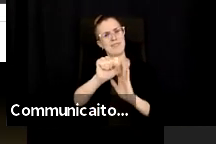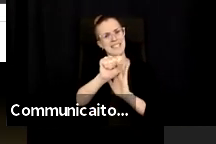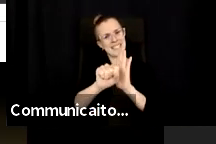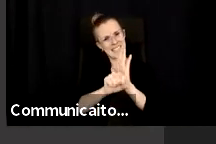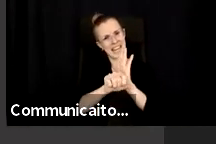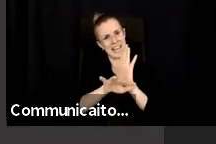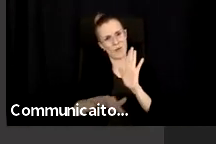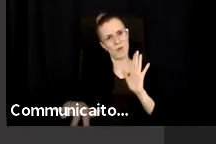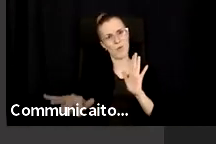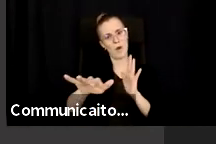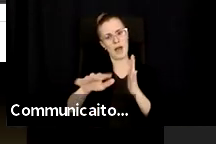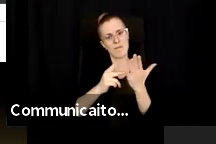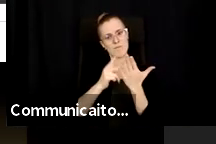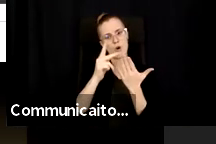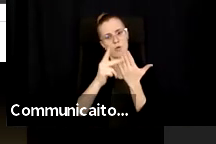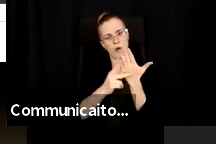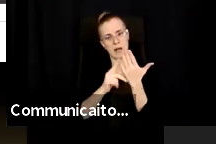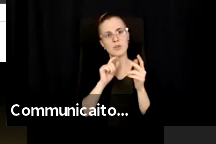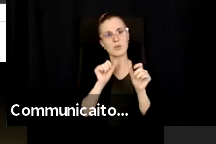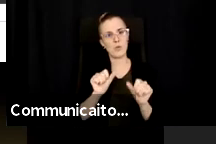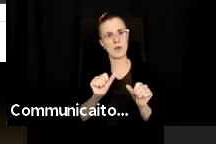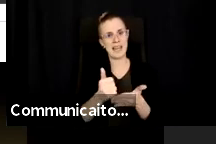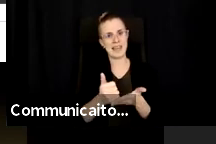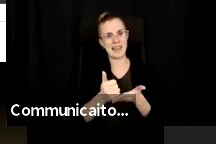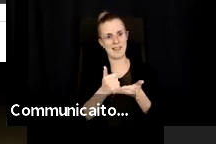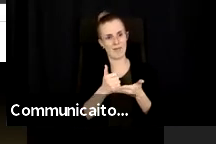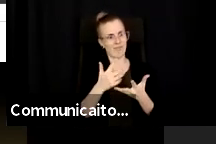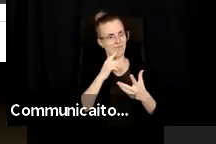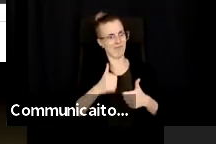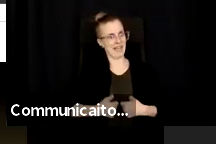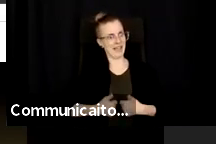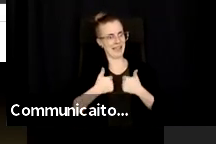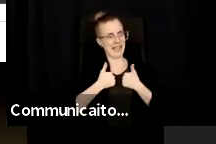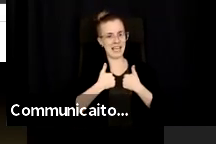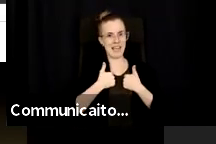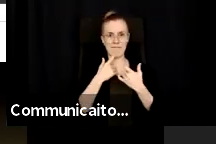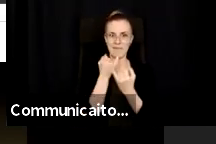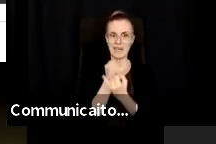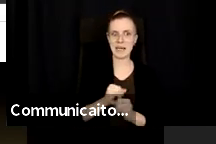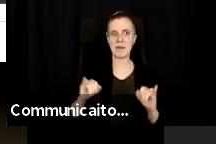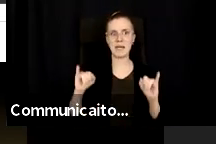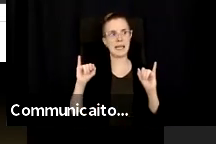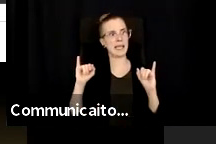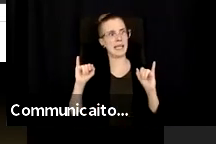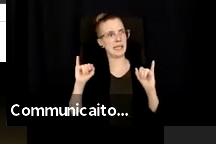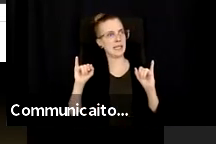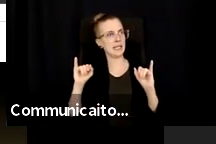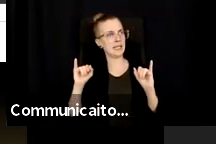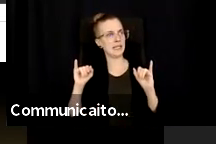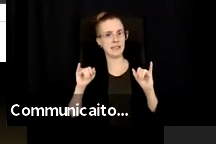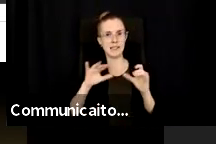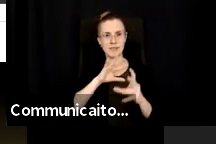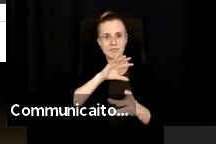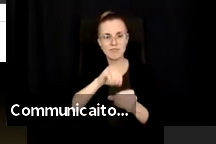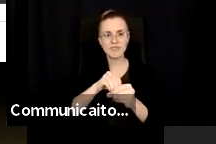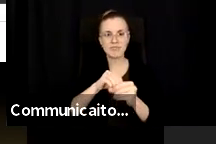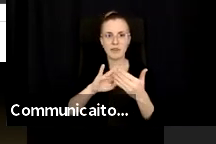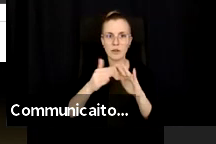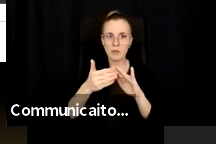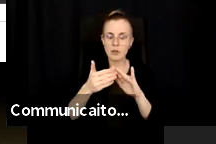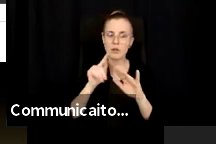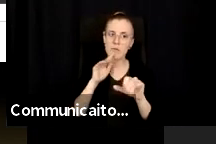to live independently in the community, to age in place, and to be full